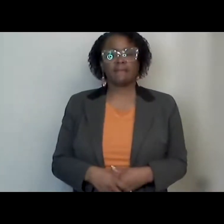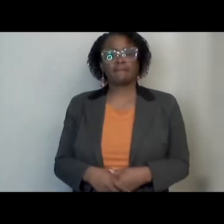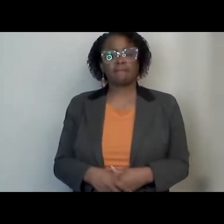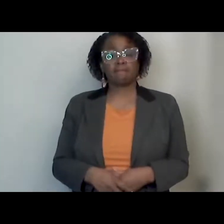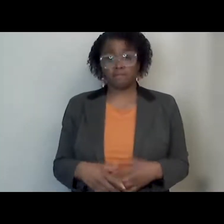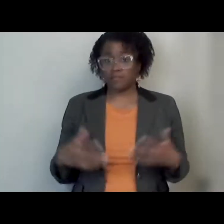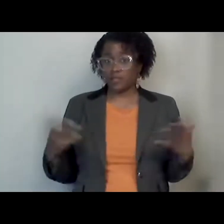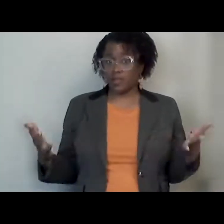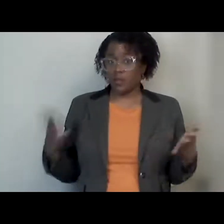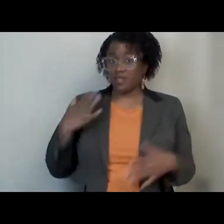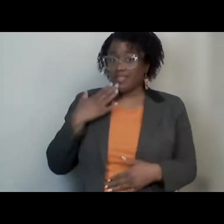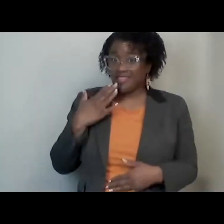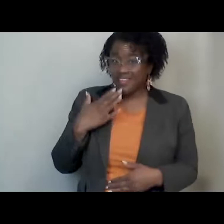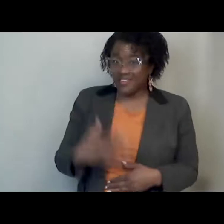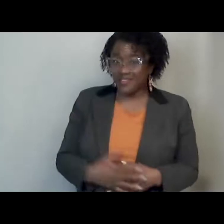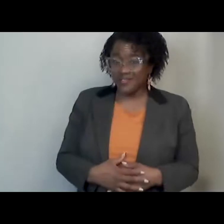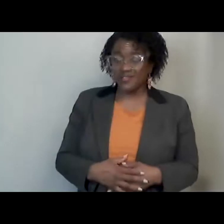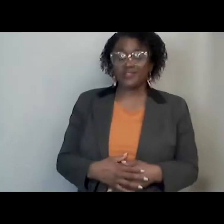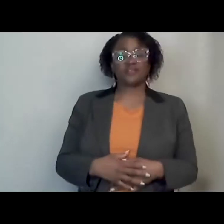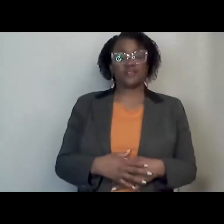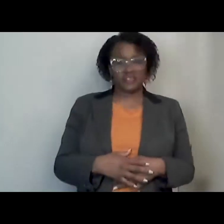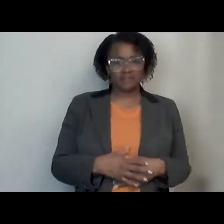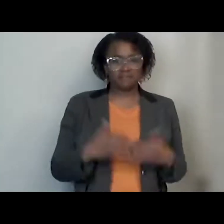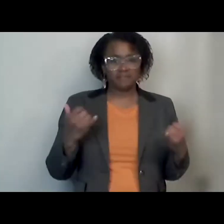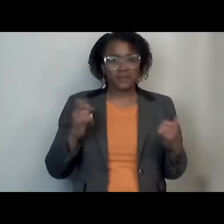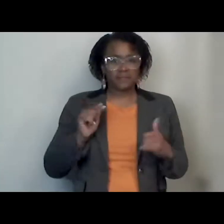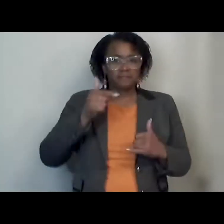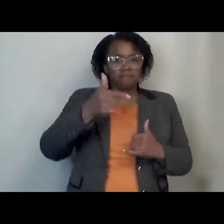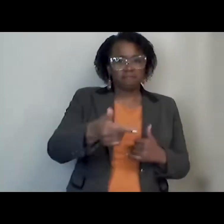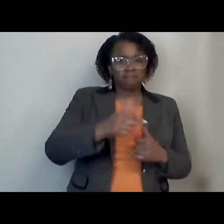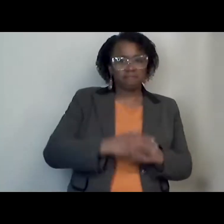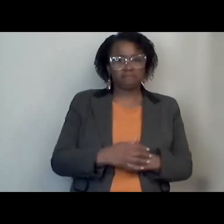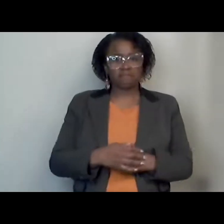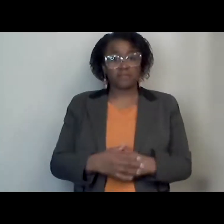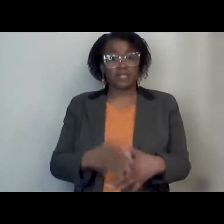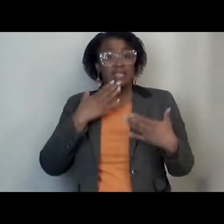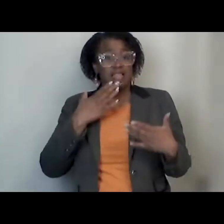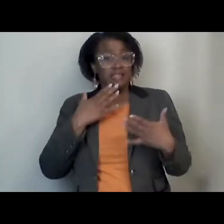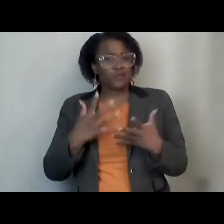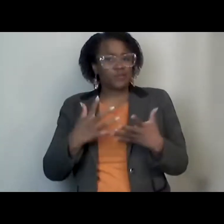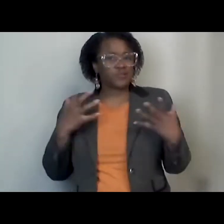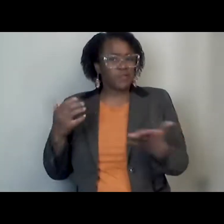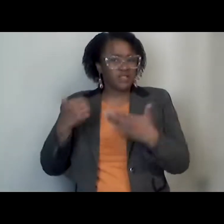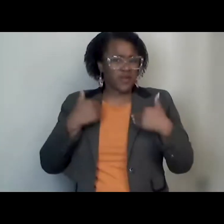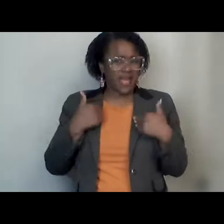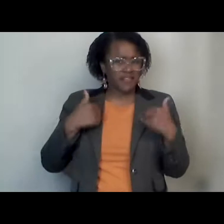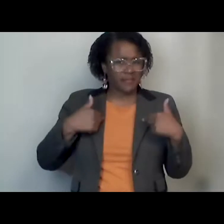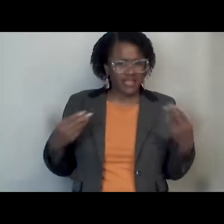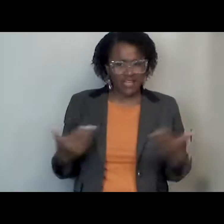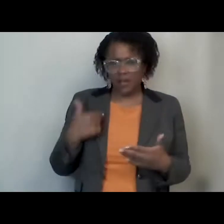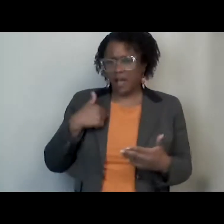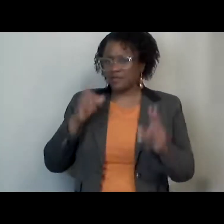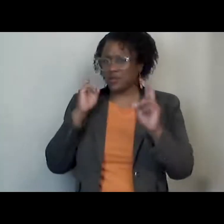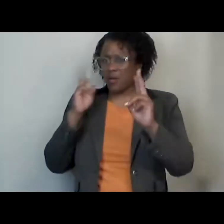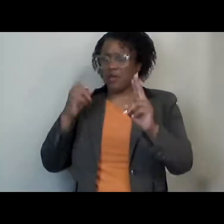Wow, thank you, Khara. Jazmín. Thank you so much for having me here. I'm honored to be here, and I come to